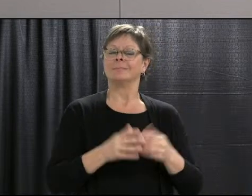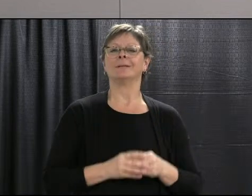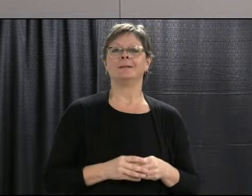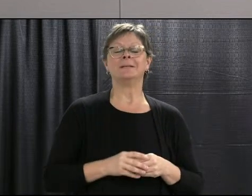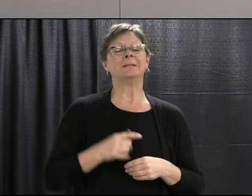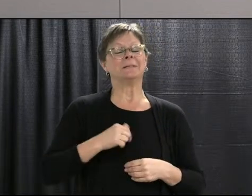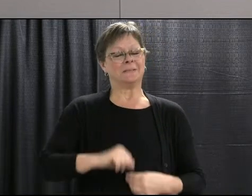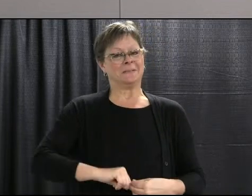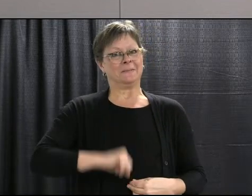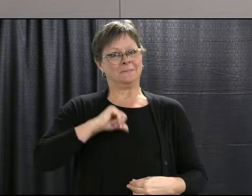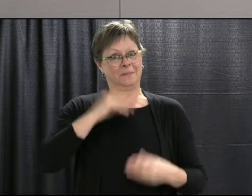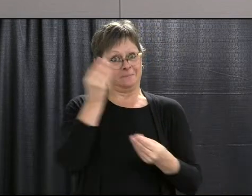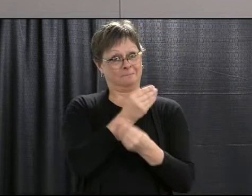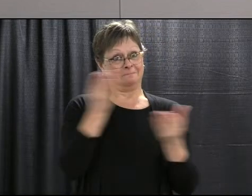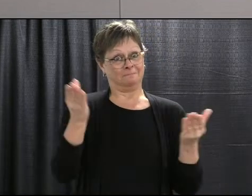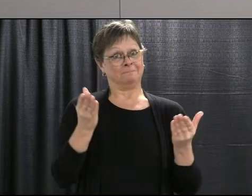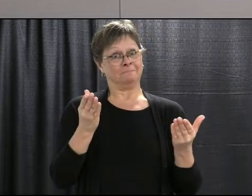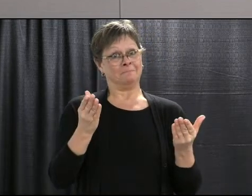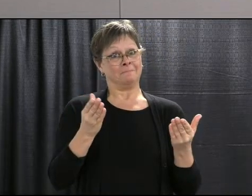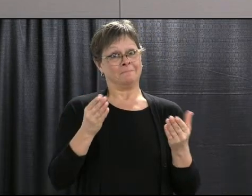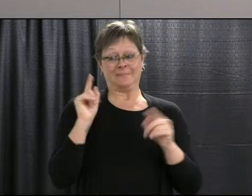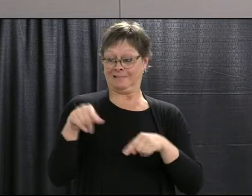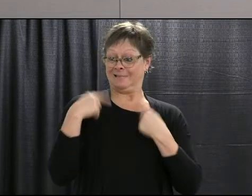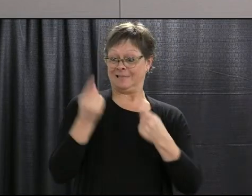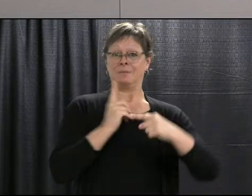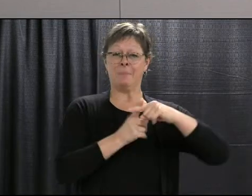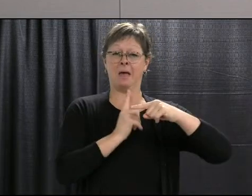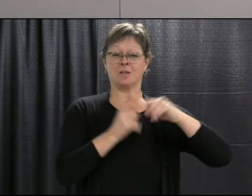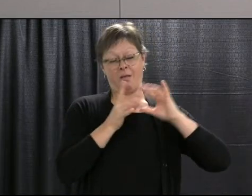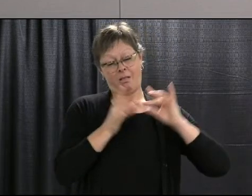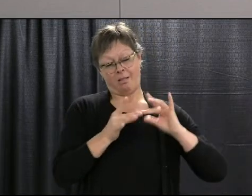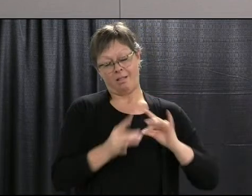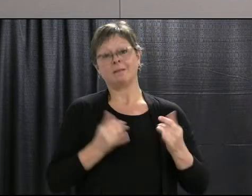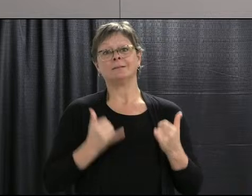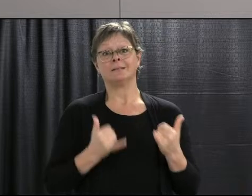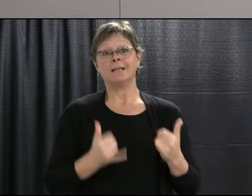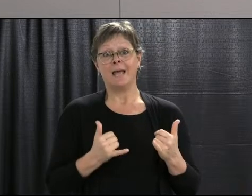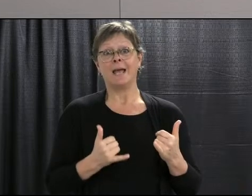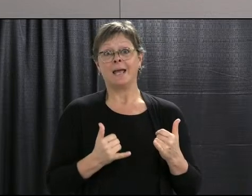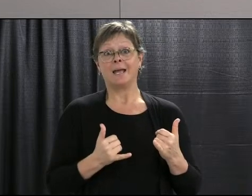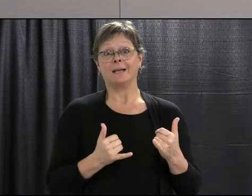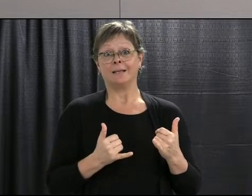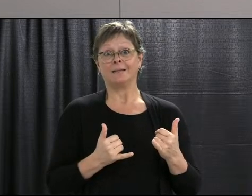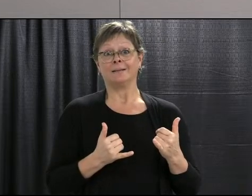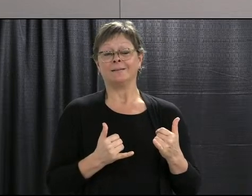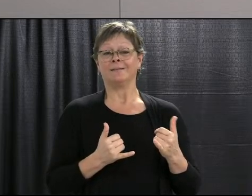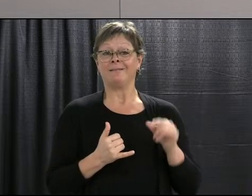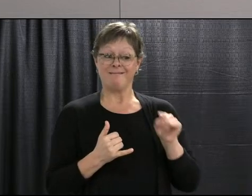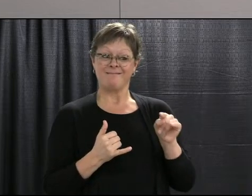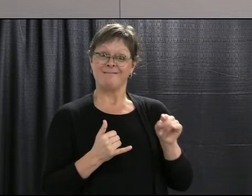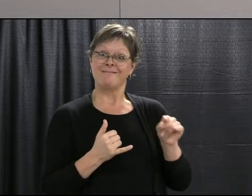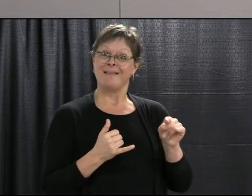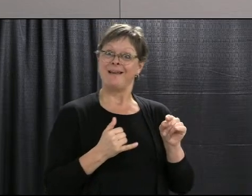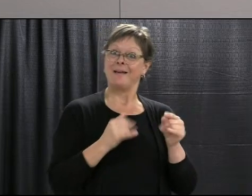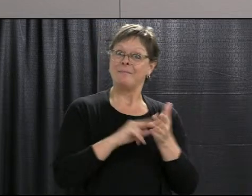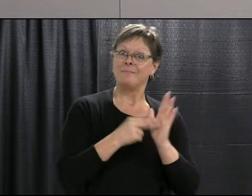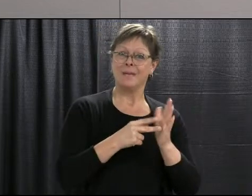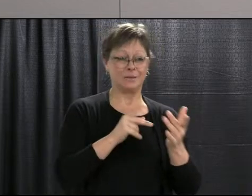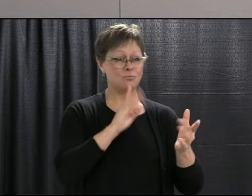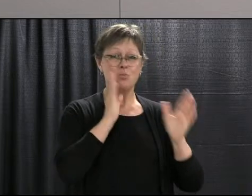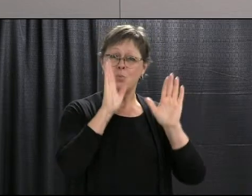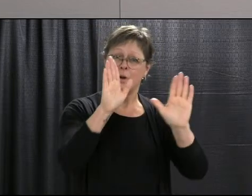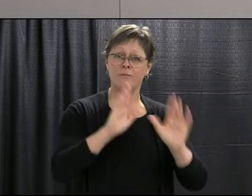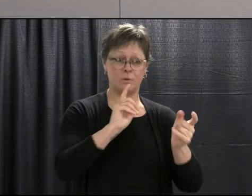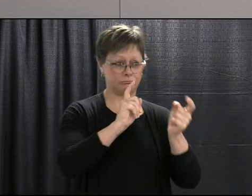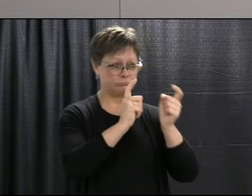I'm proud to say that because of all the positive things we've talked about here today, because of the agenda of transformation in this province,